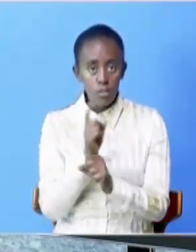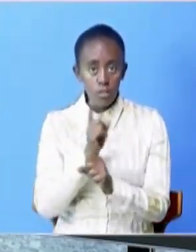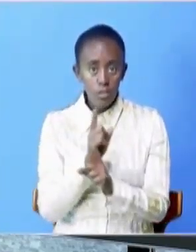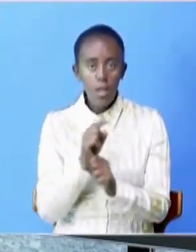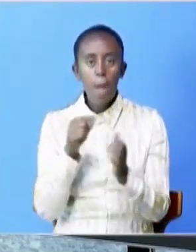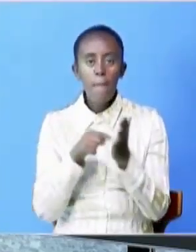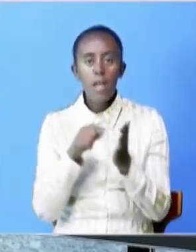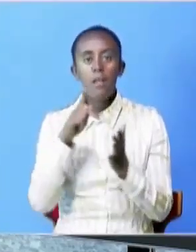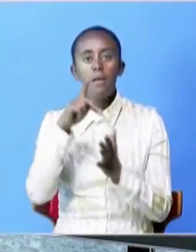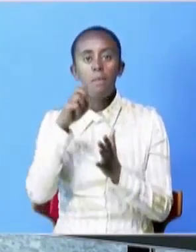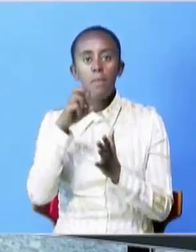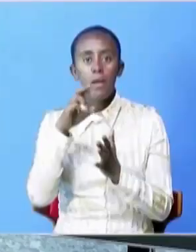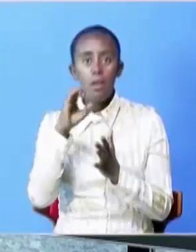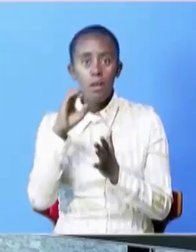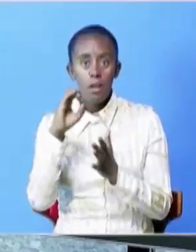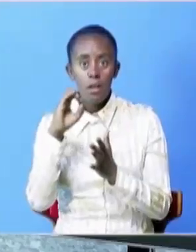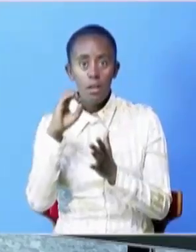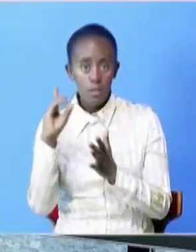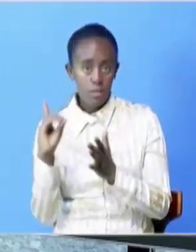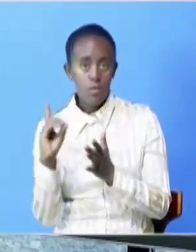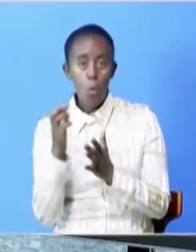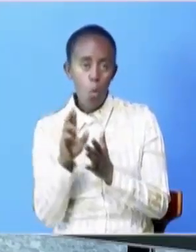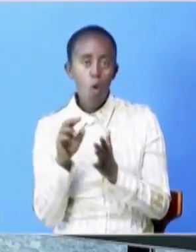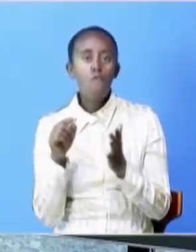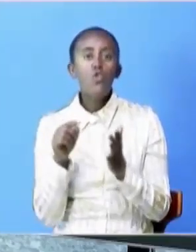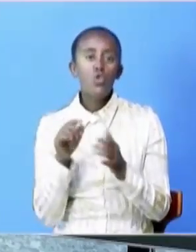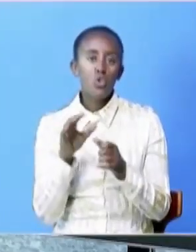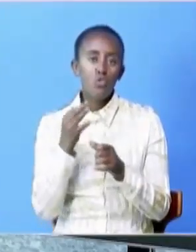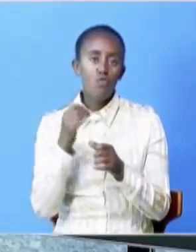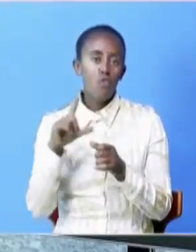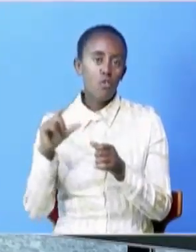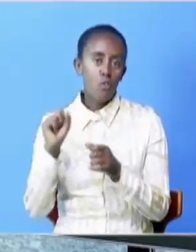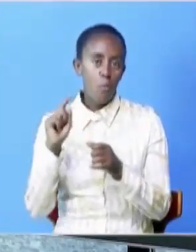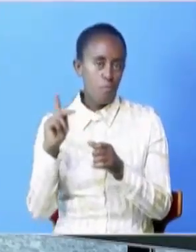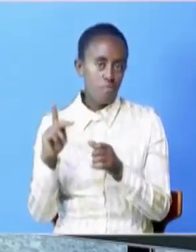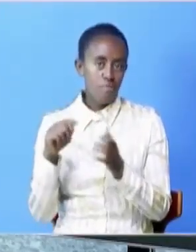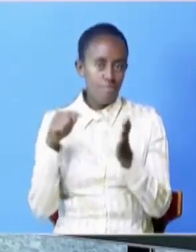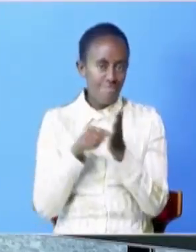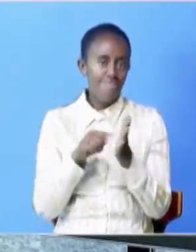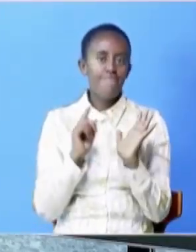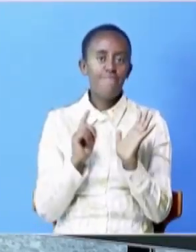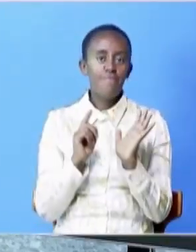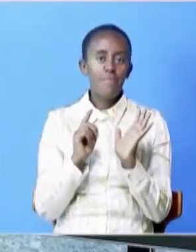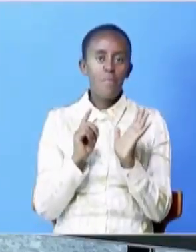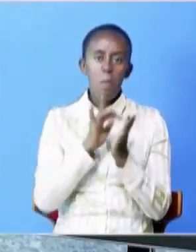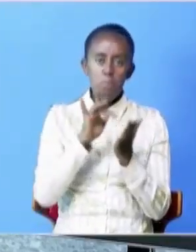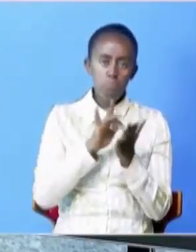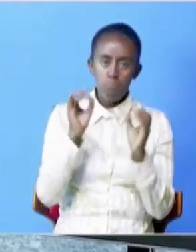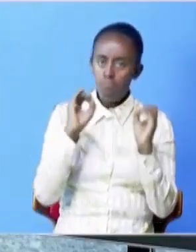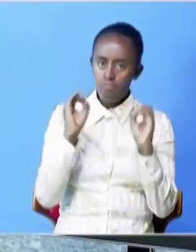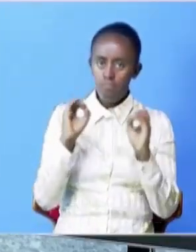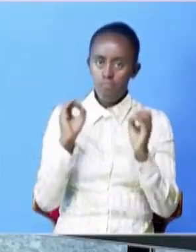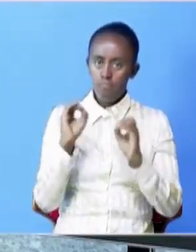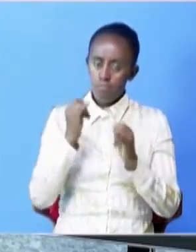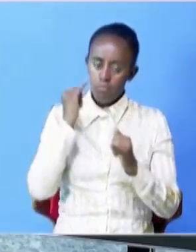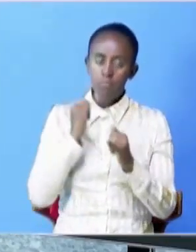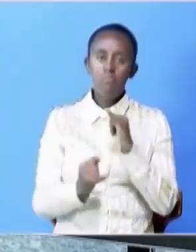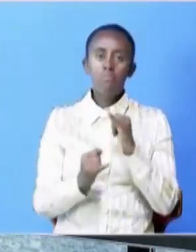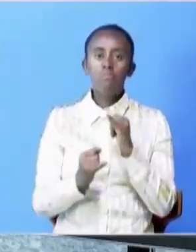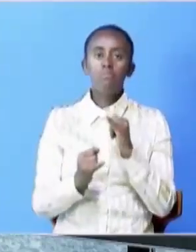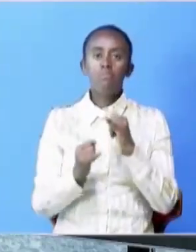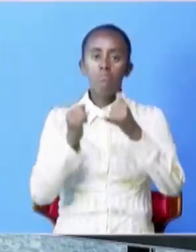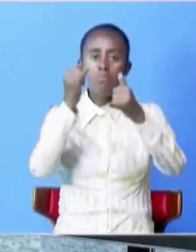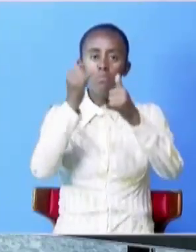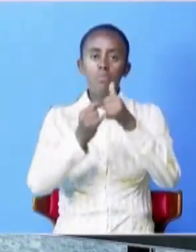A period or a full stop. So that is what? External. We didn't use it in the middle. We used